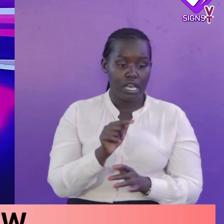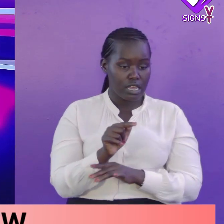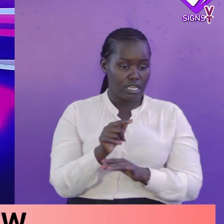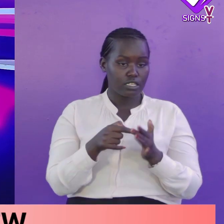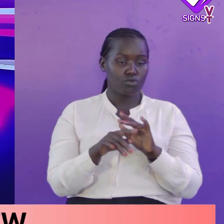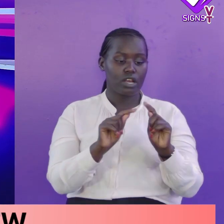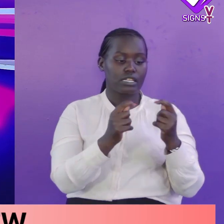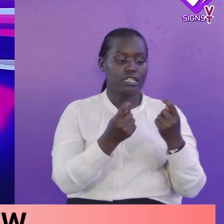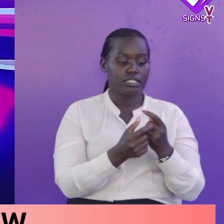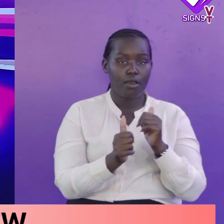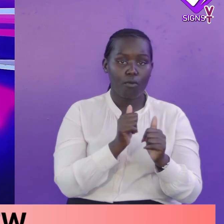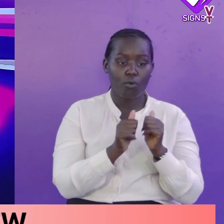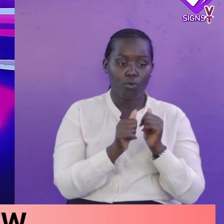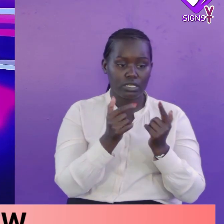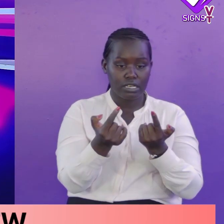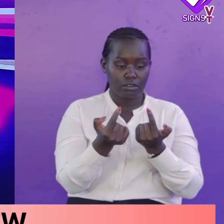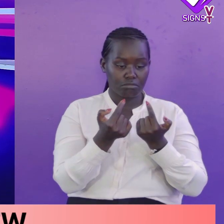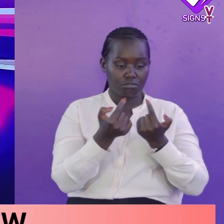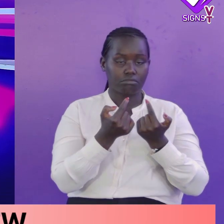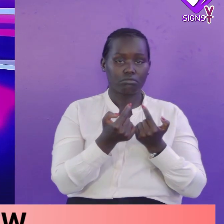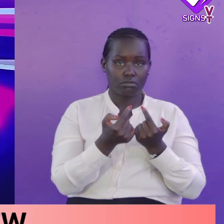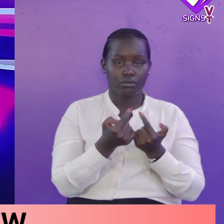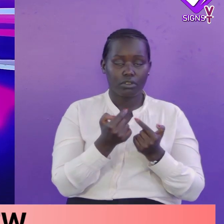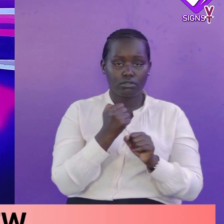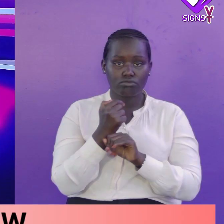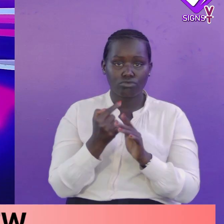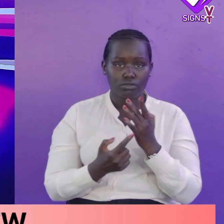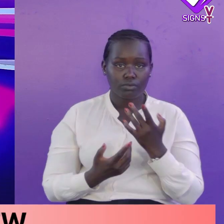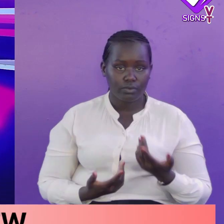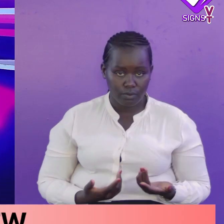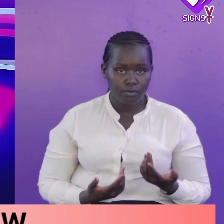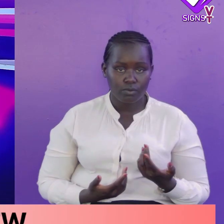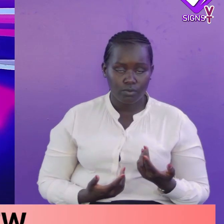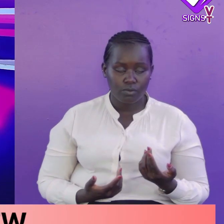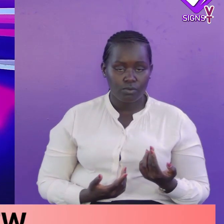is a team that is coming here to